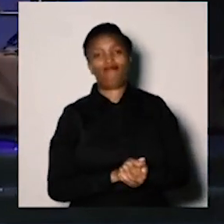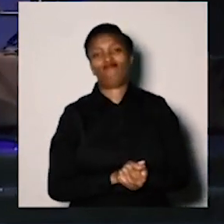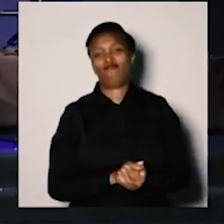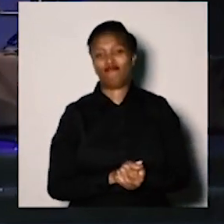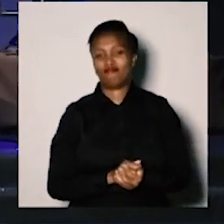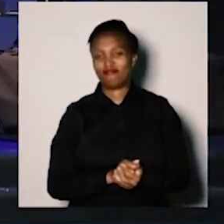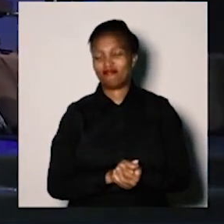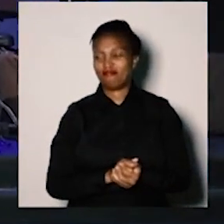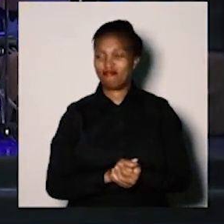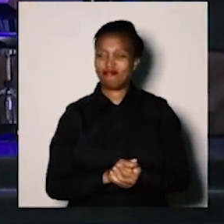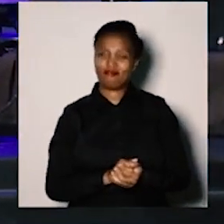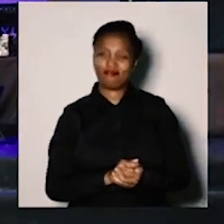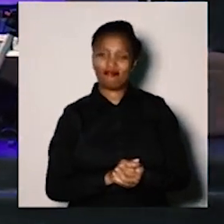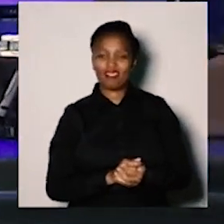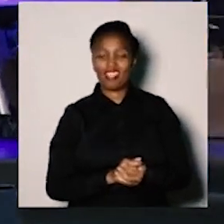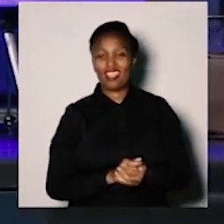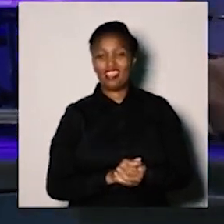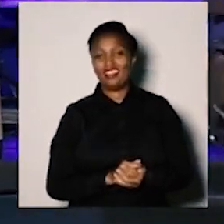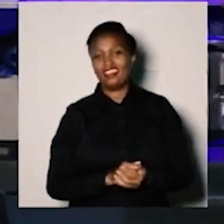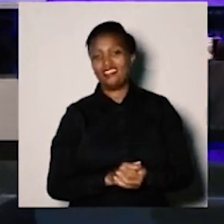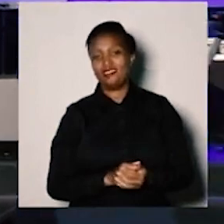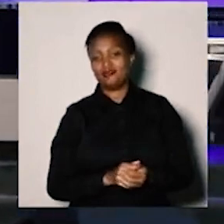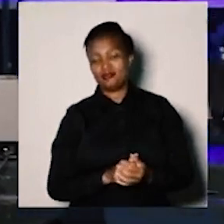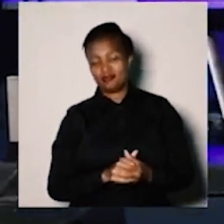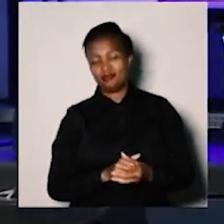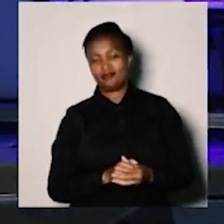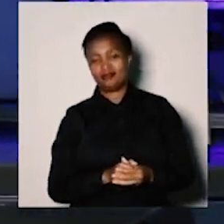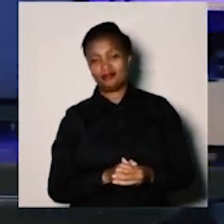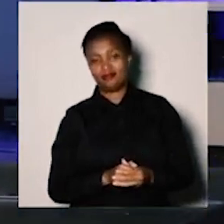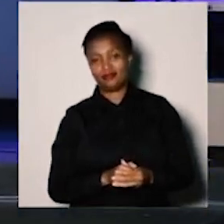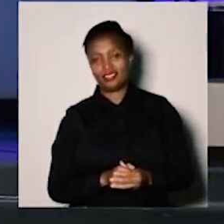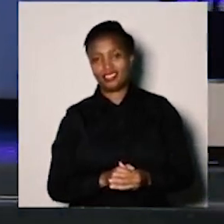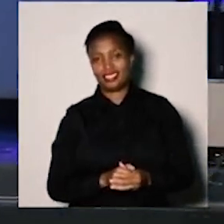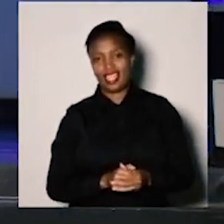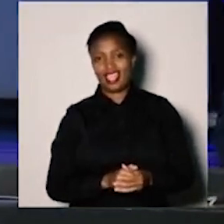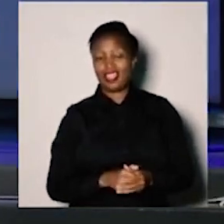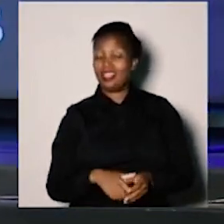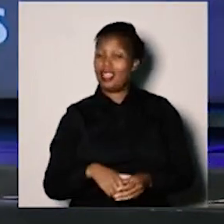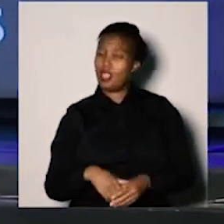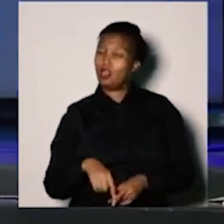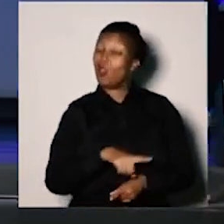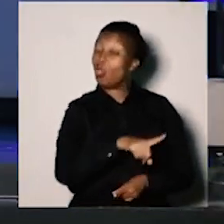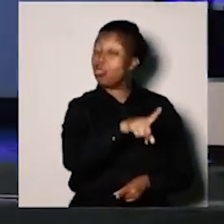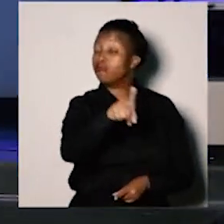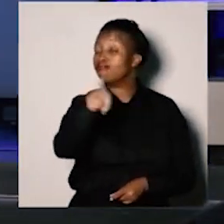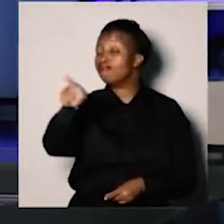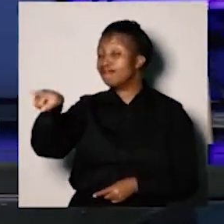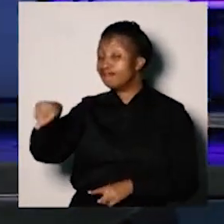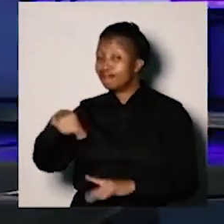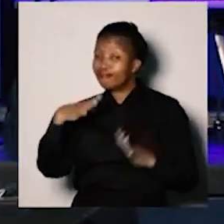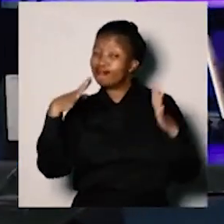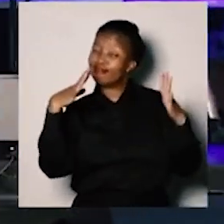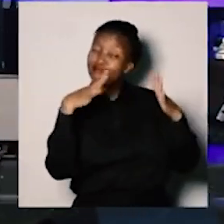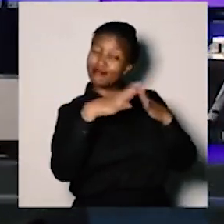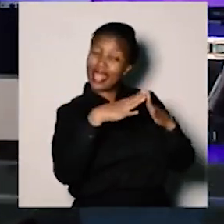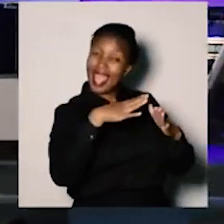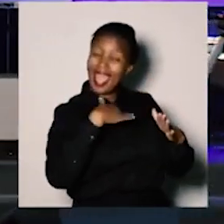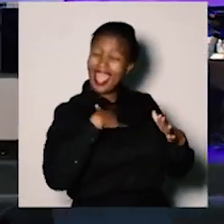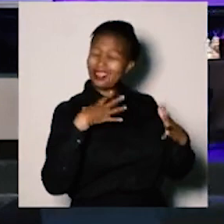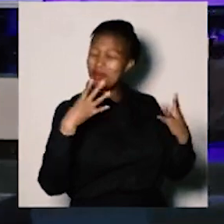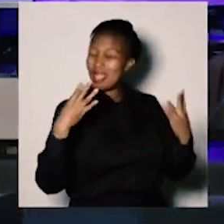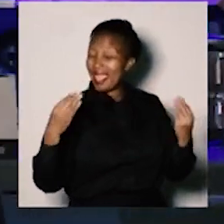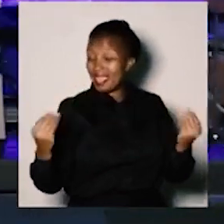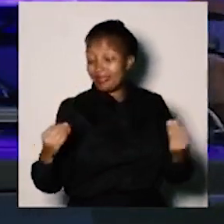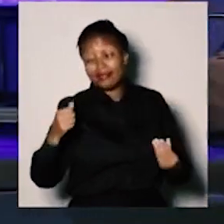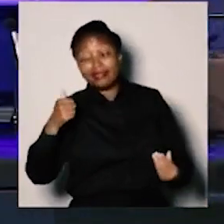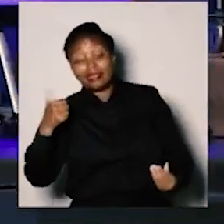Ndlovugazi. It's a big Ndlovu, at level Ndlovu. So in all our churches, we're going to have next